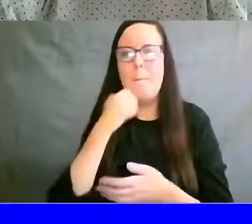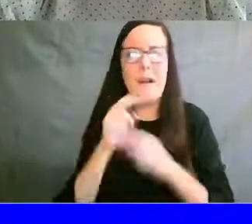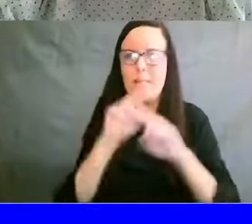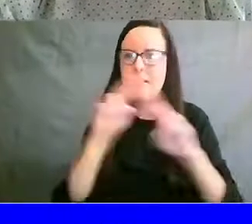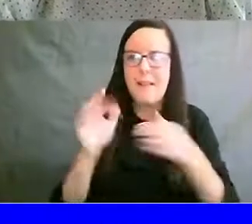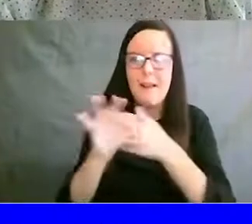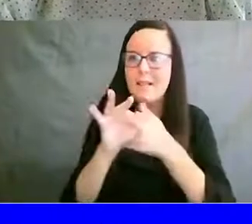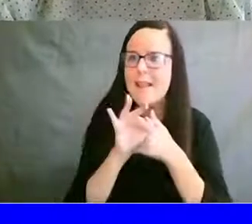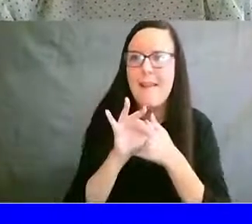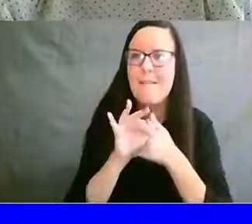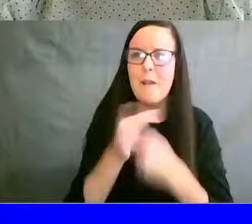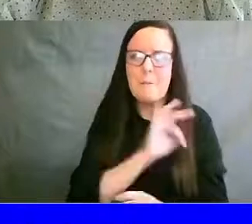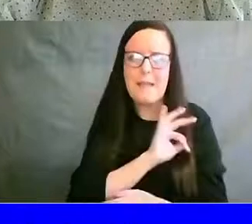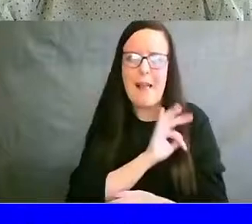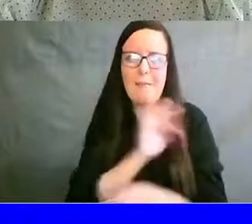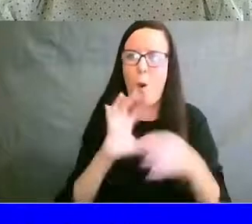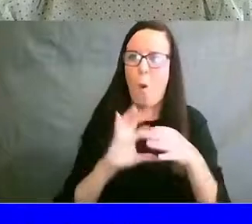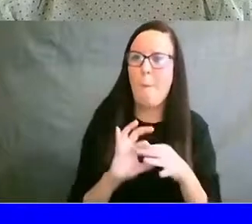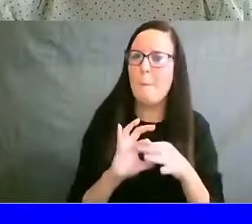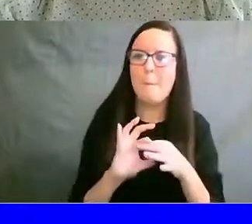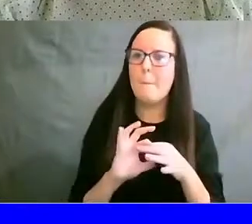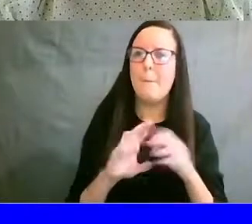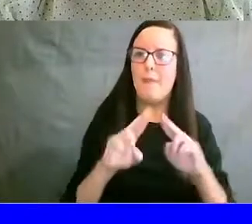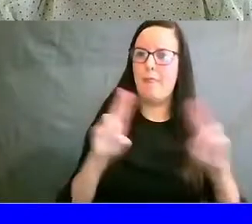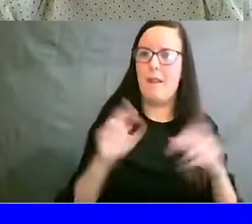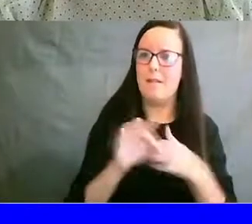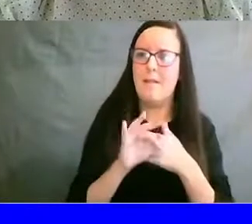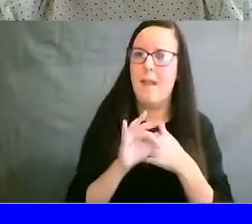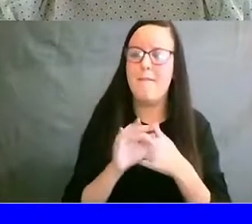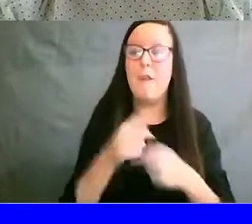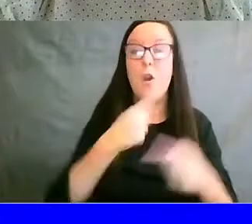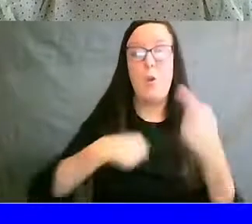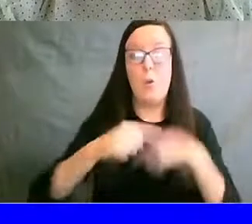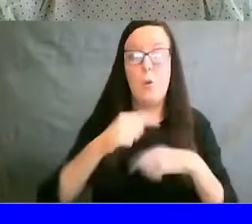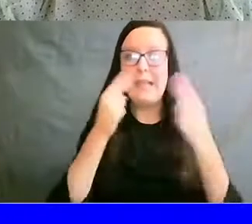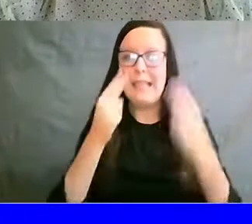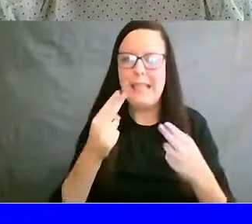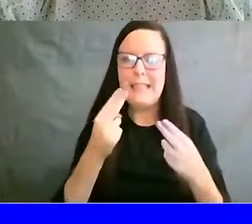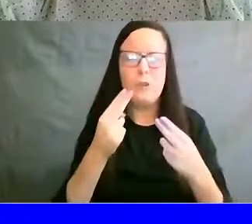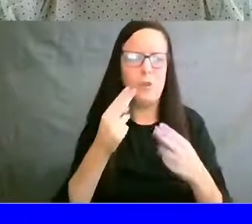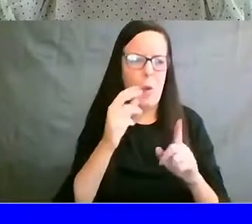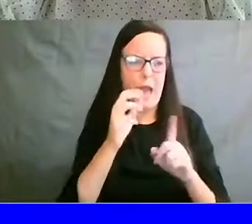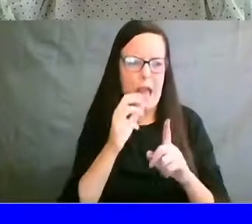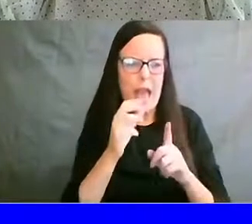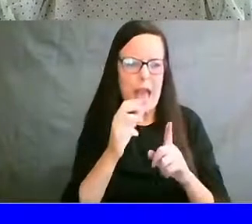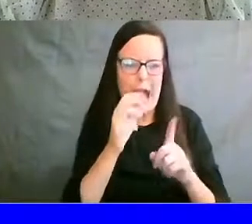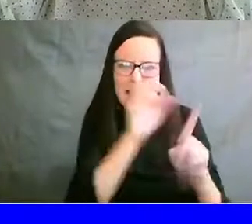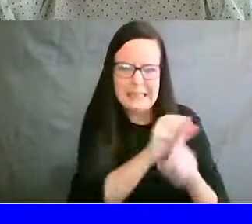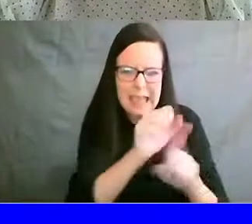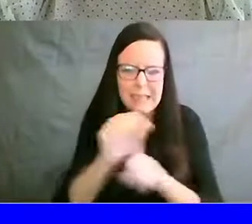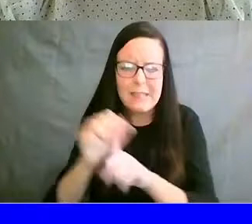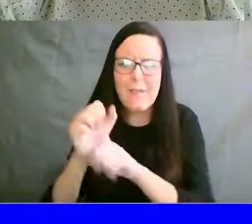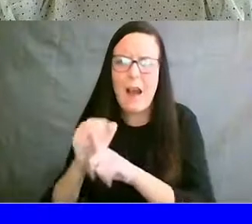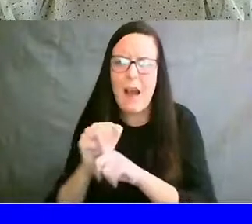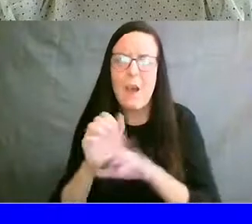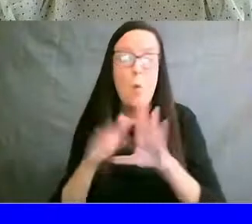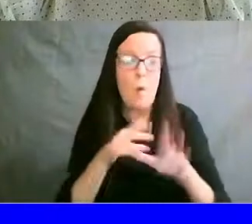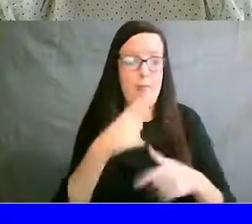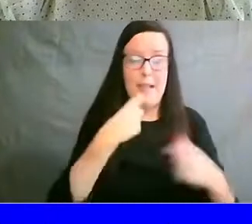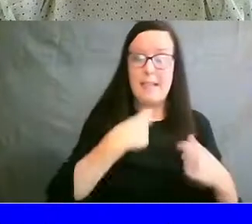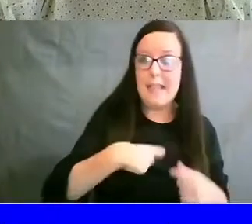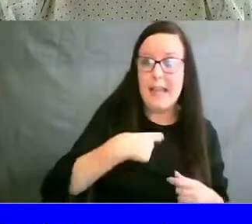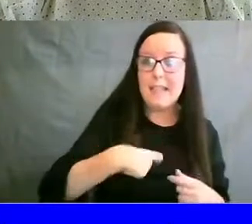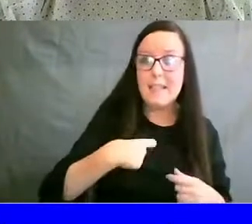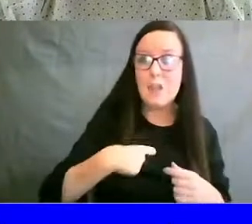at home. We also had to identify with his solicitors, psychiatrists, again, back to the point about whether he